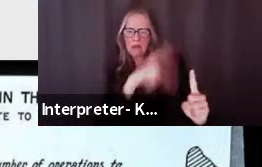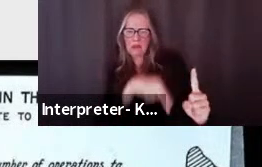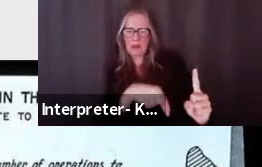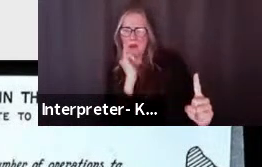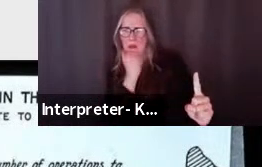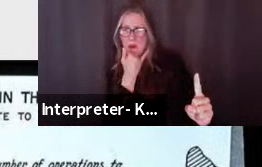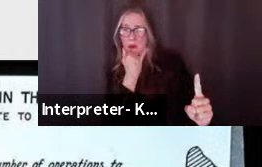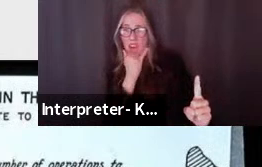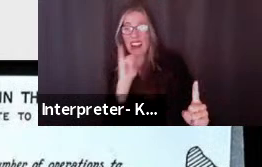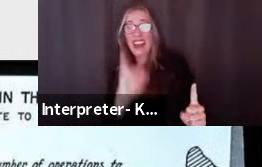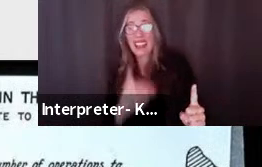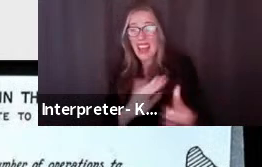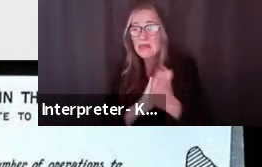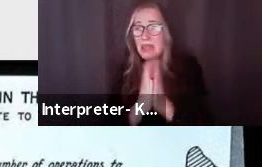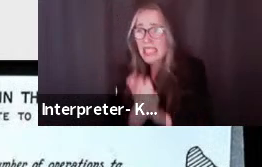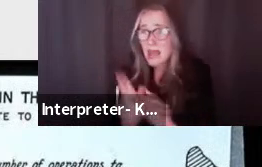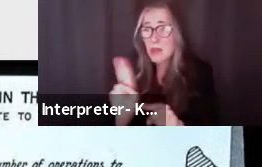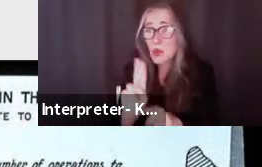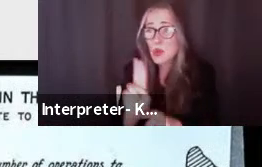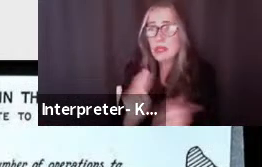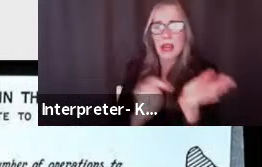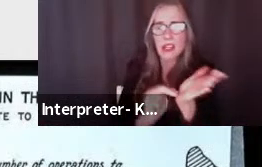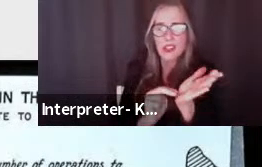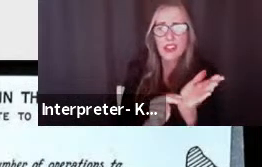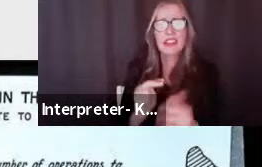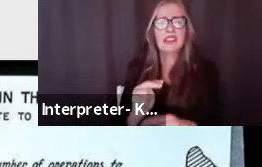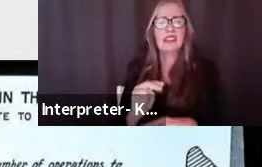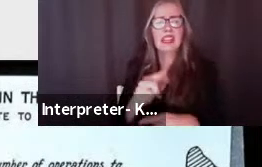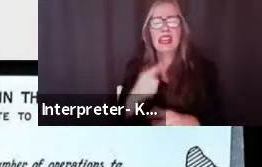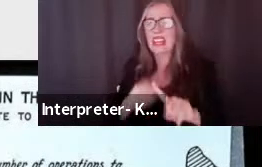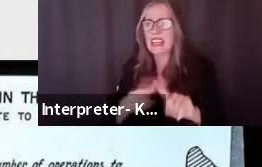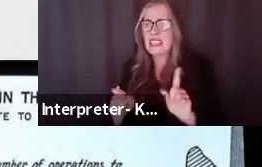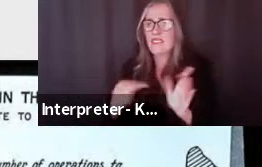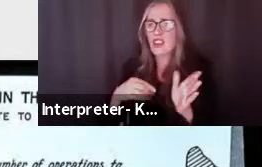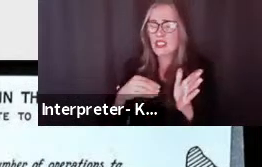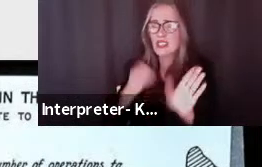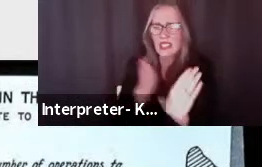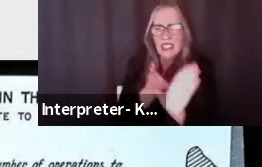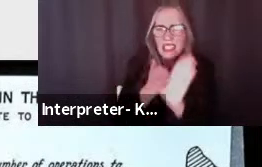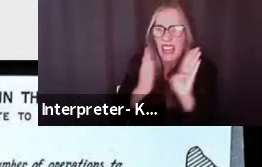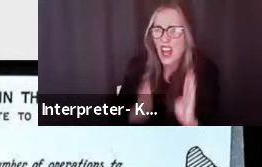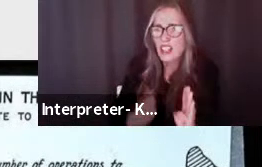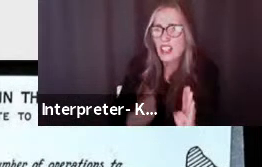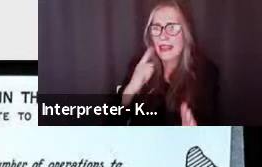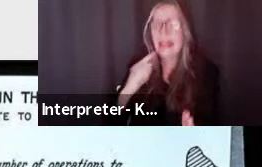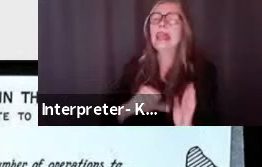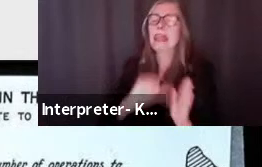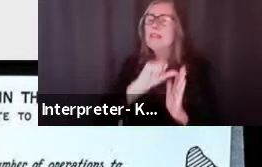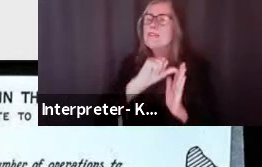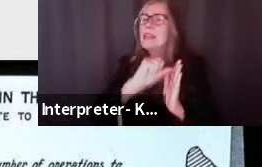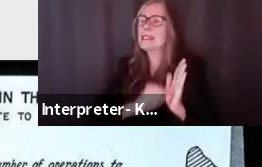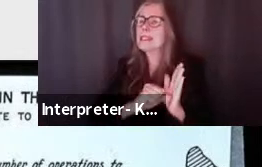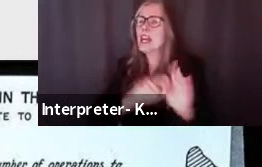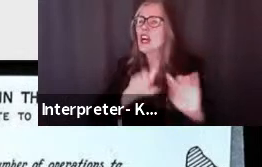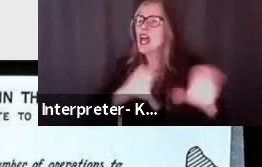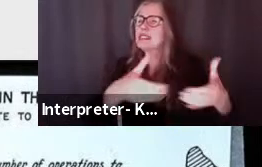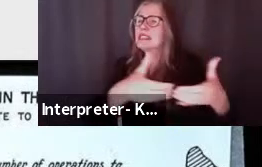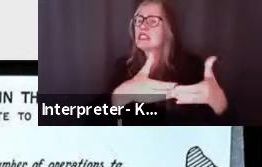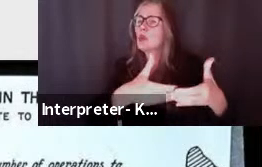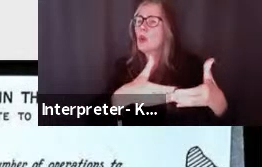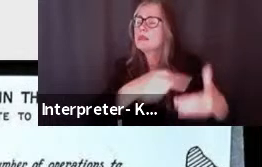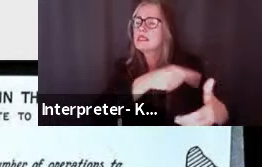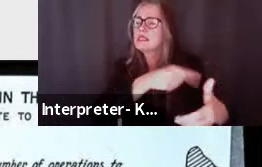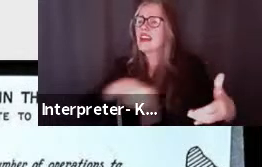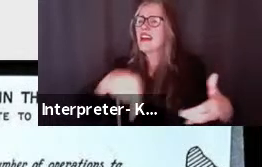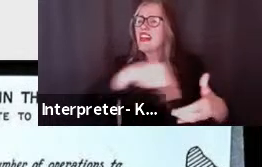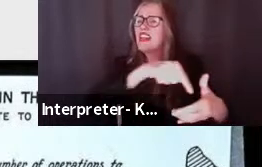health policy and they argued that sterilizing certain folks would work to address and prevent large